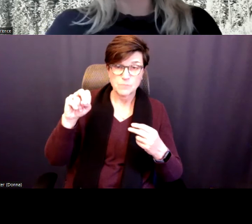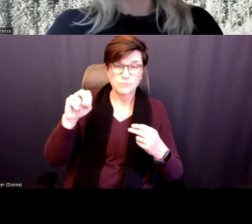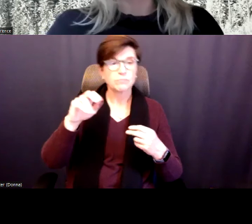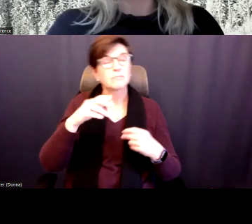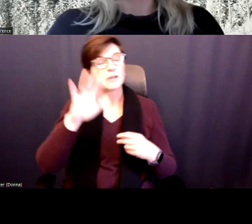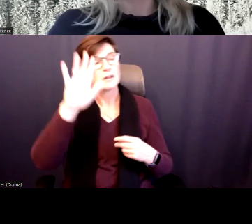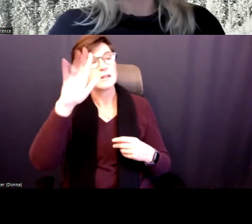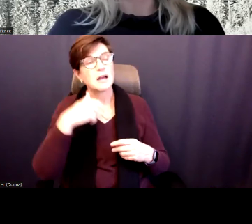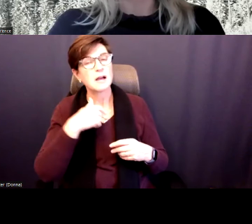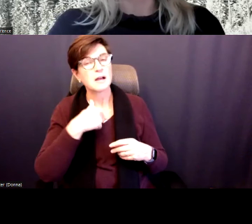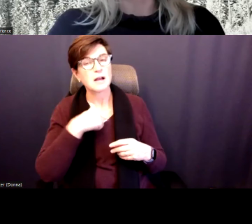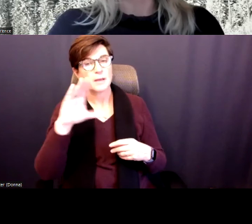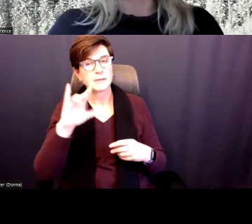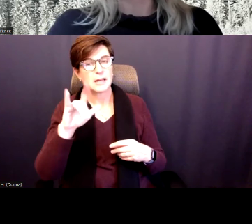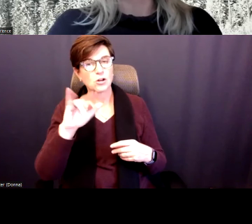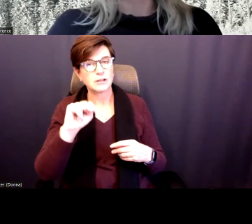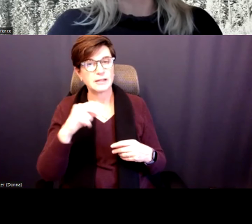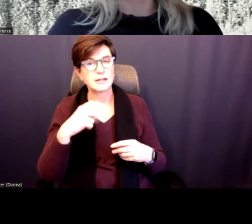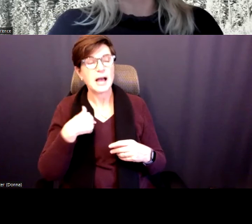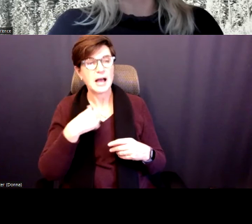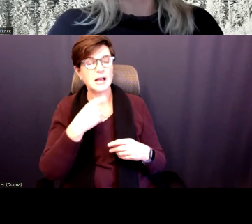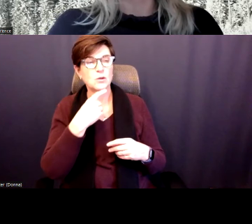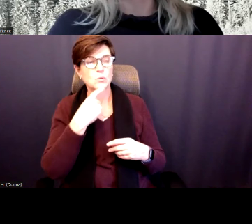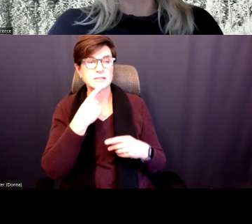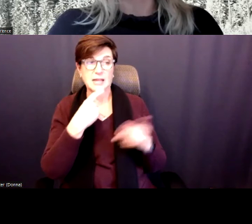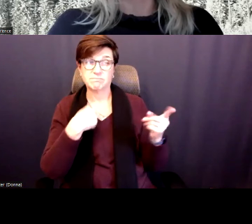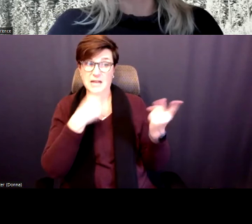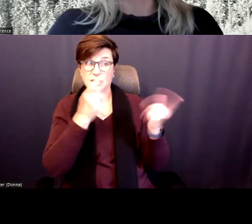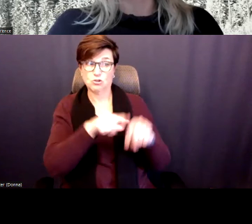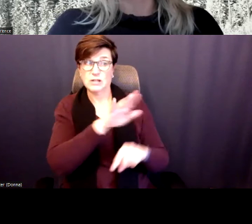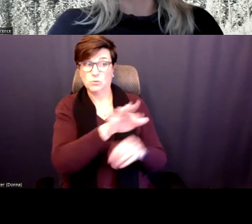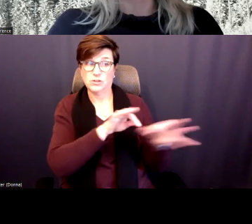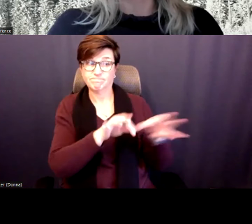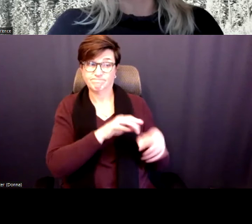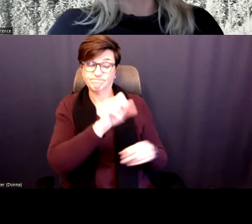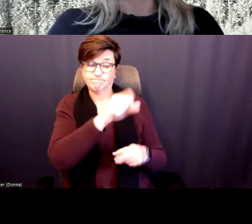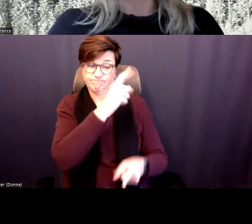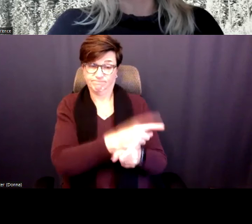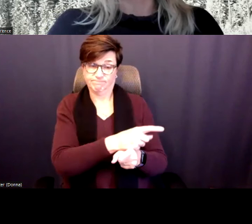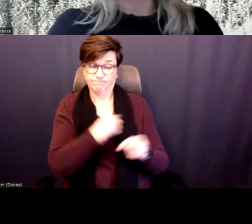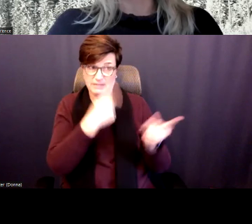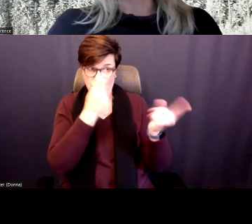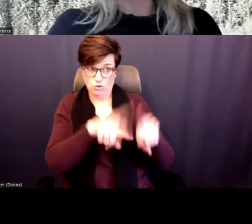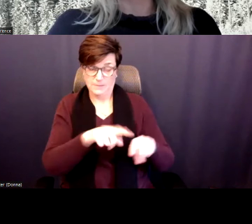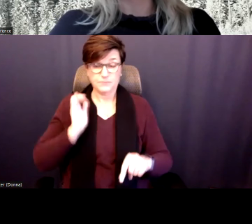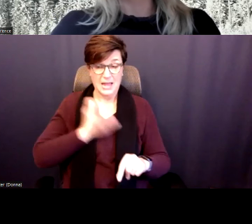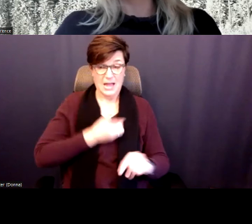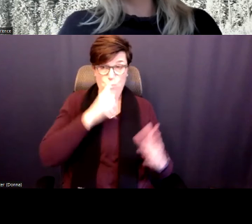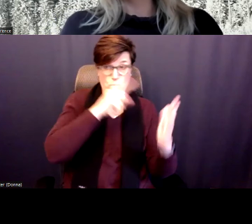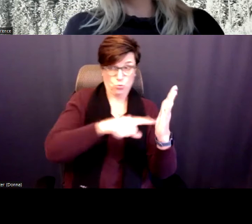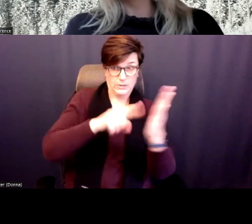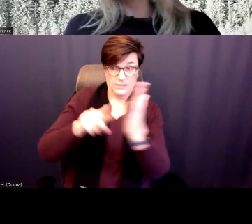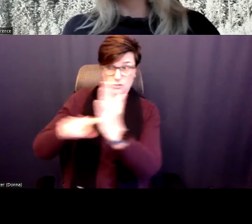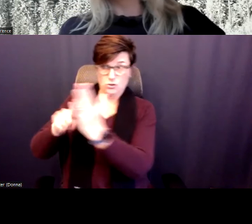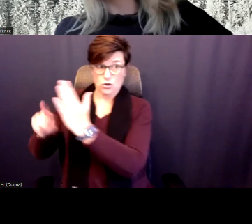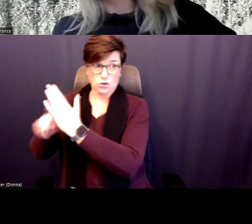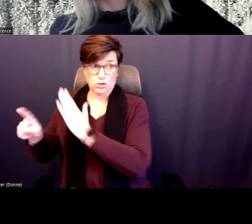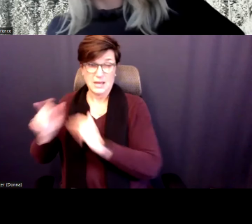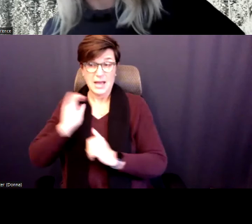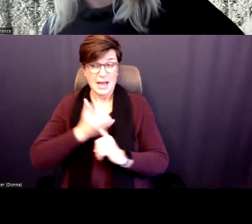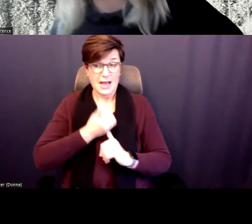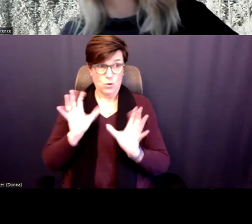I do agree with what was just voiced. I think what we are finding in our research and in our listening sessions and activities